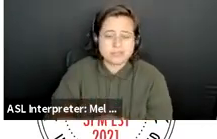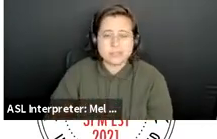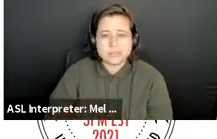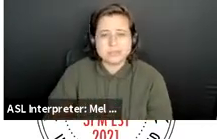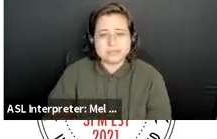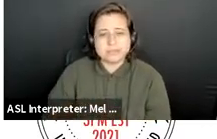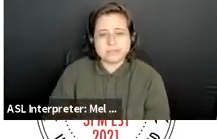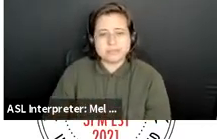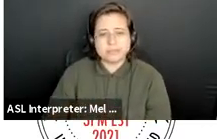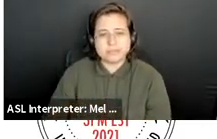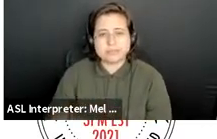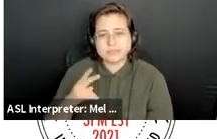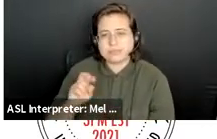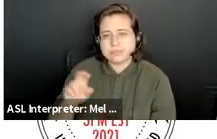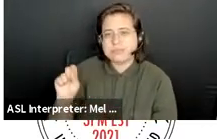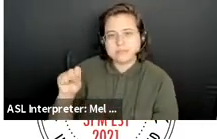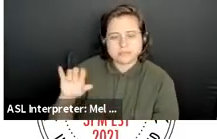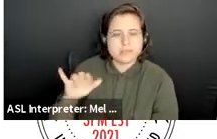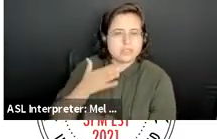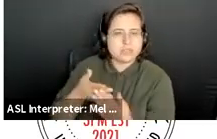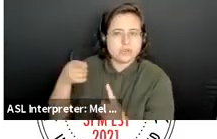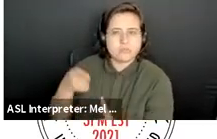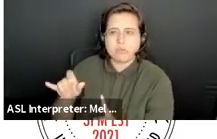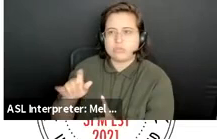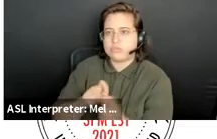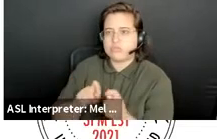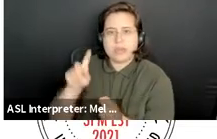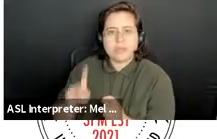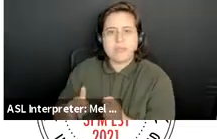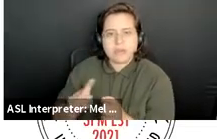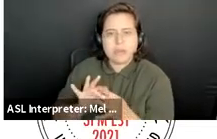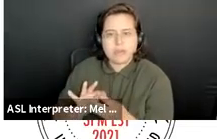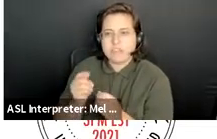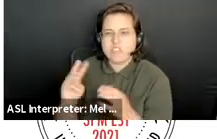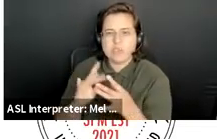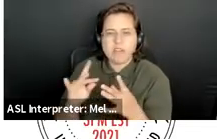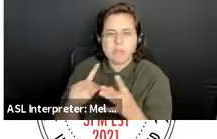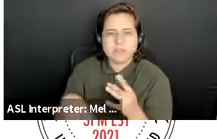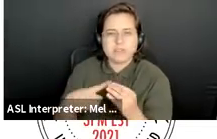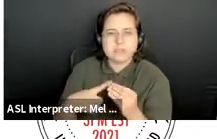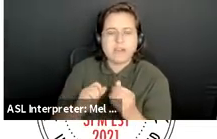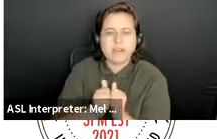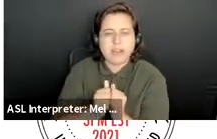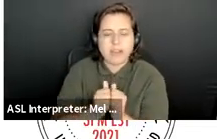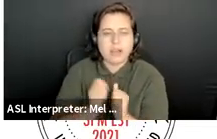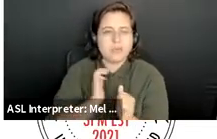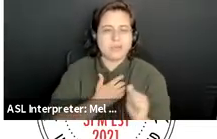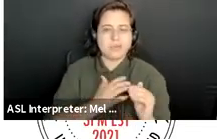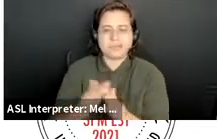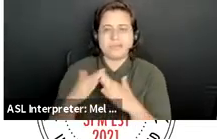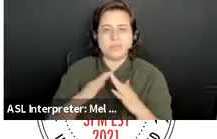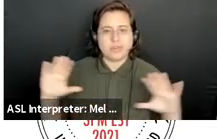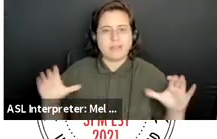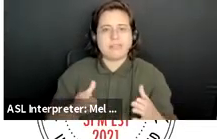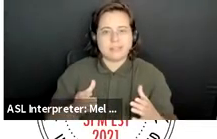So I think this is a good point to wrap things up with a few comments about how our community collectively